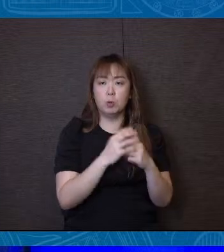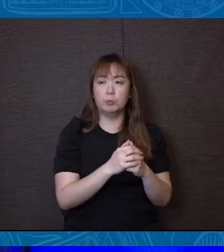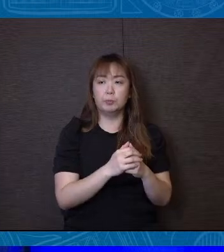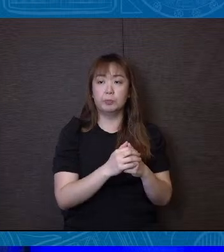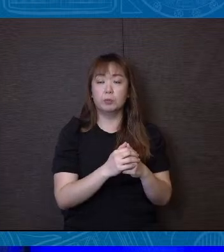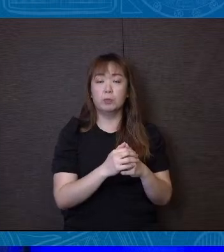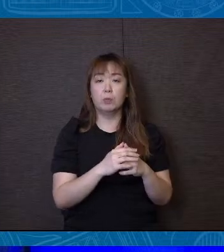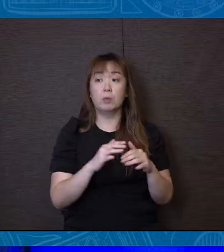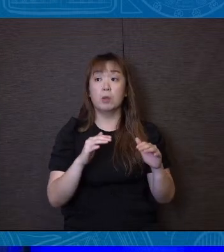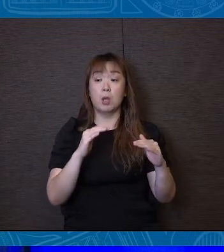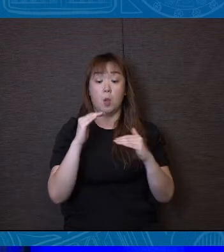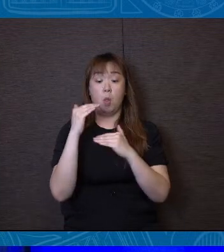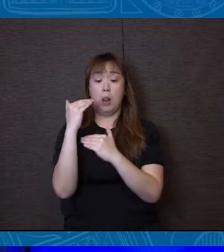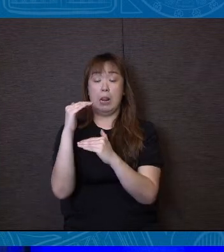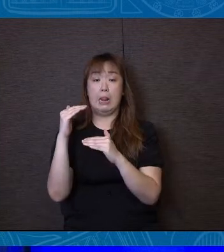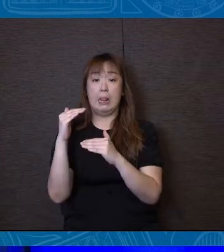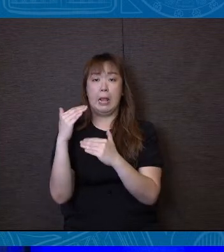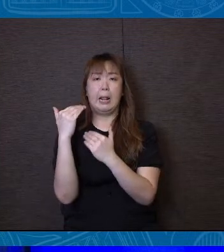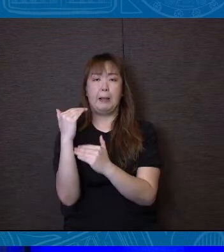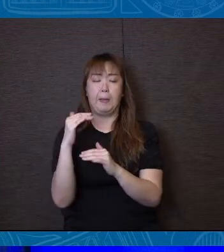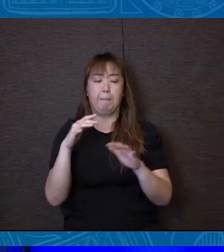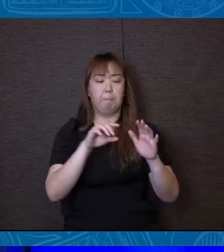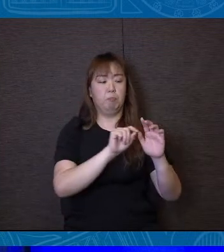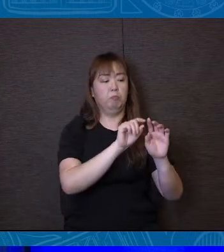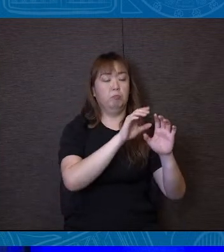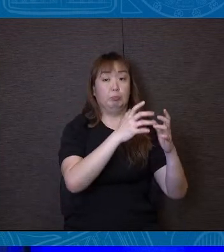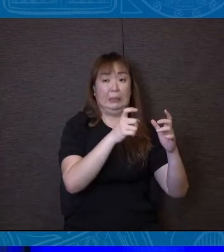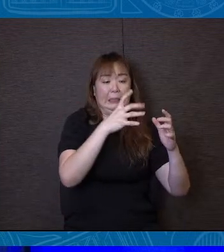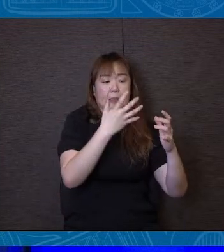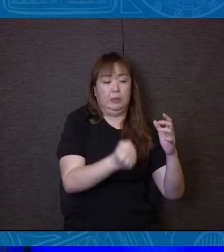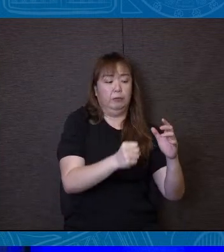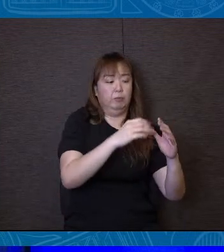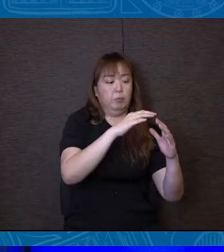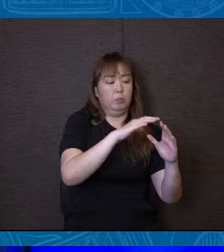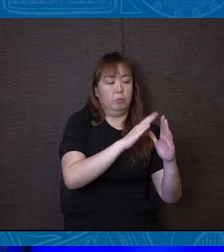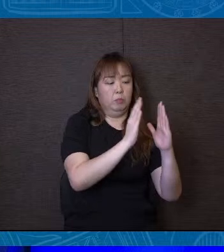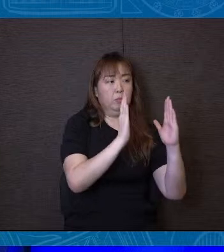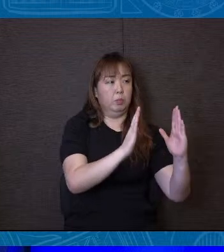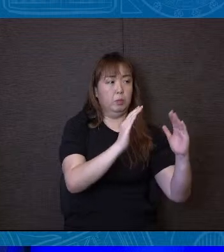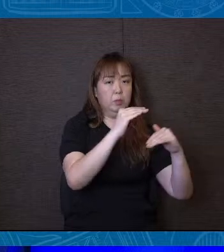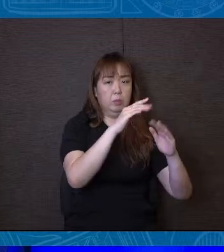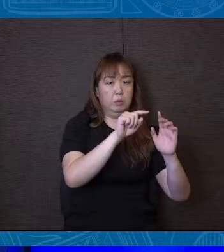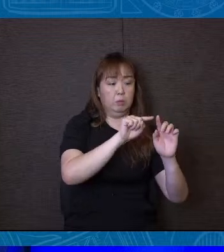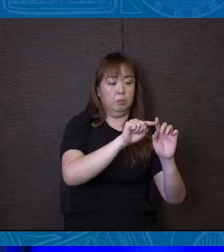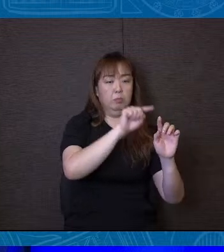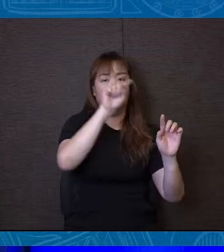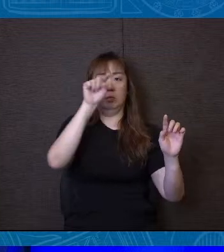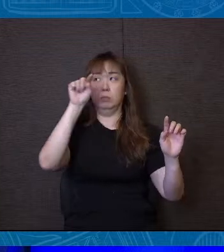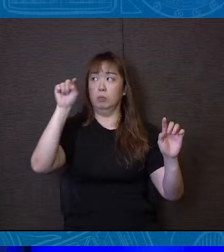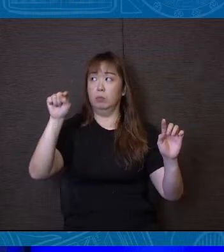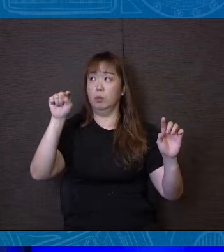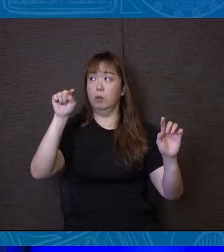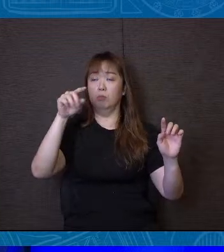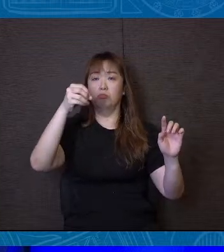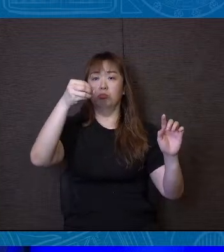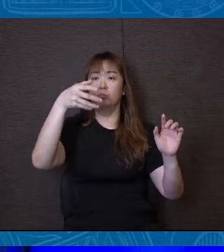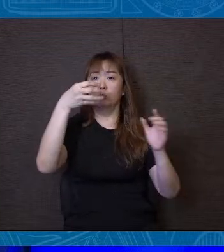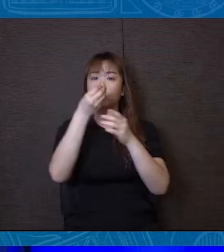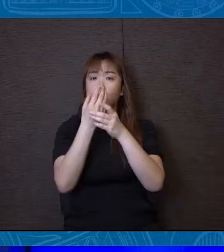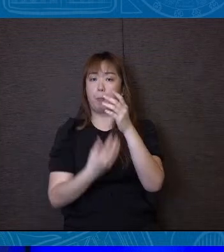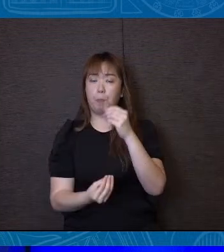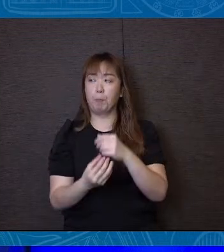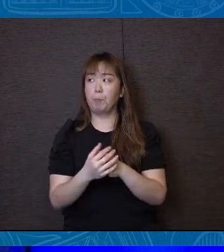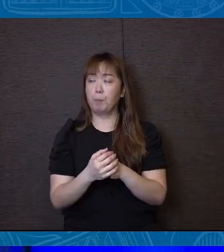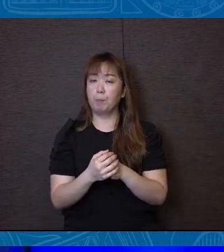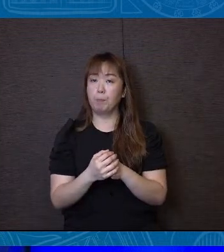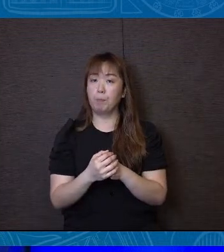are limited to the bandwidth that is required for these situations, and also the computing power at the terminal. And